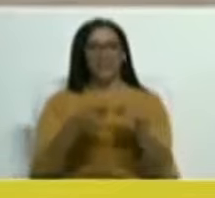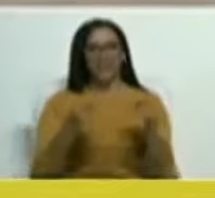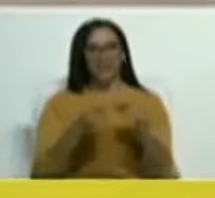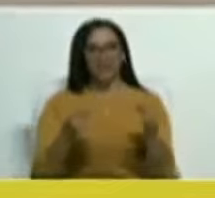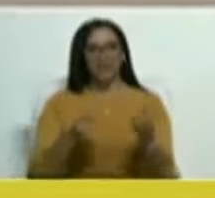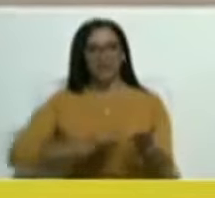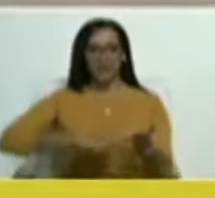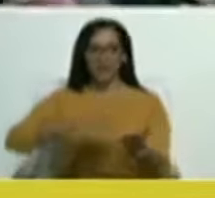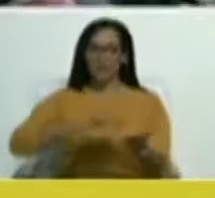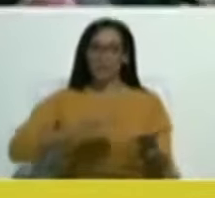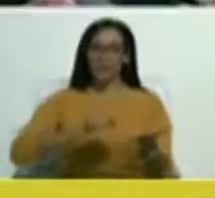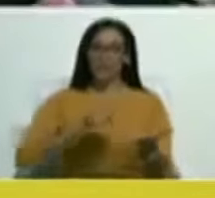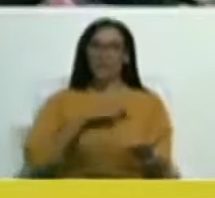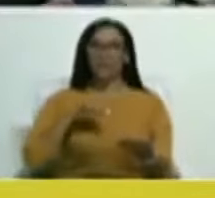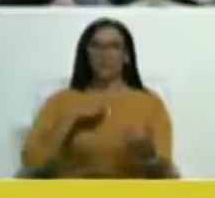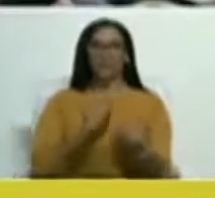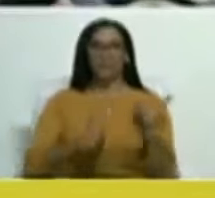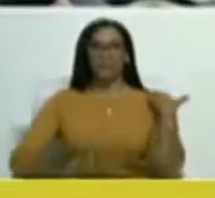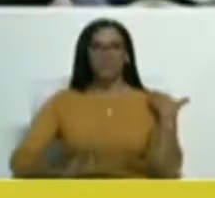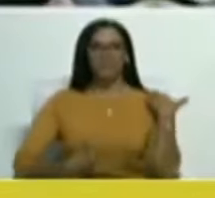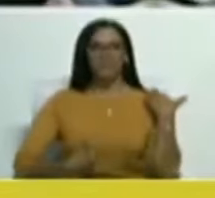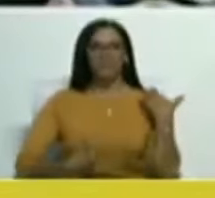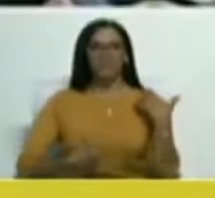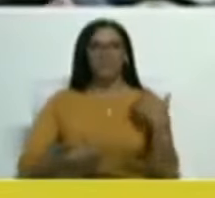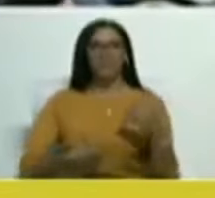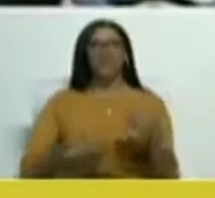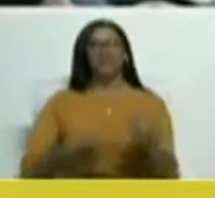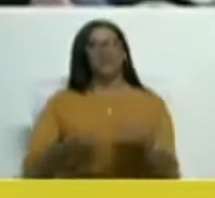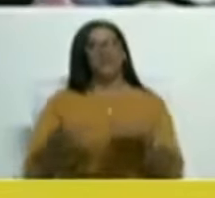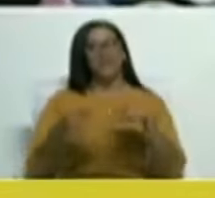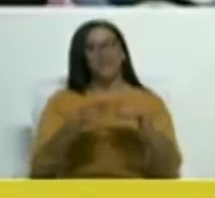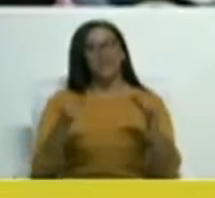of 2024, today, Peace Day in Nicaragua. It was signed